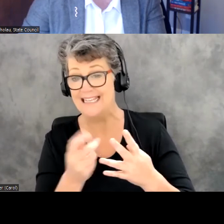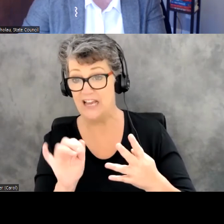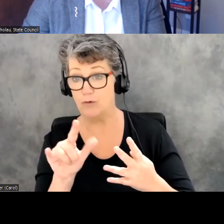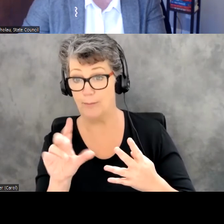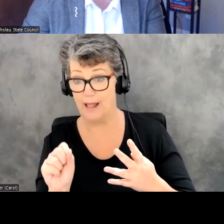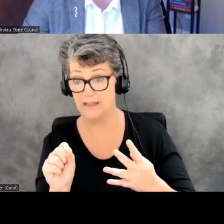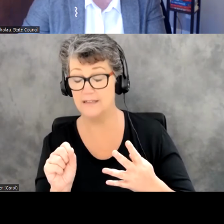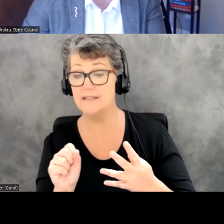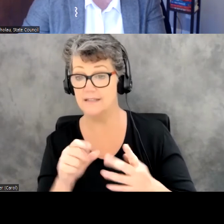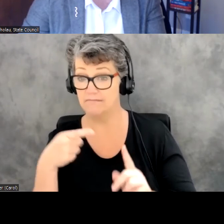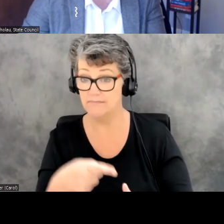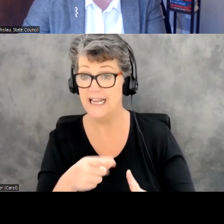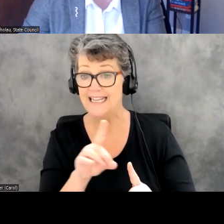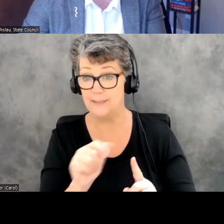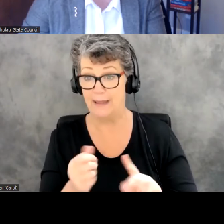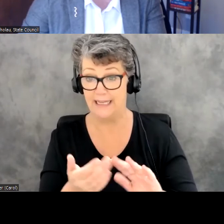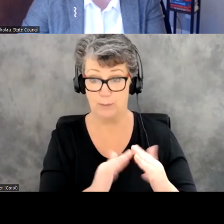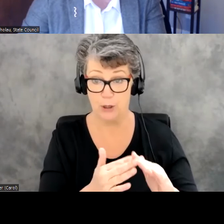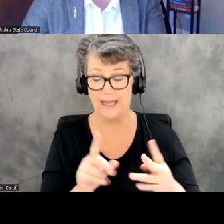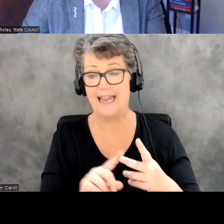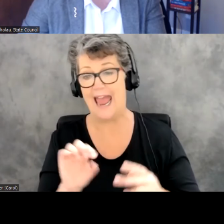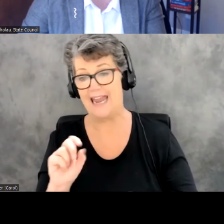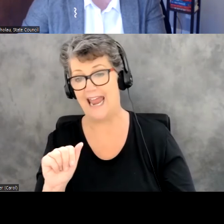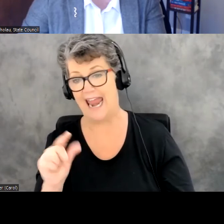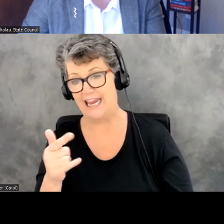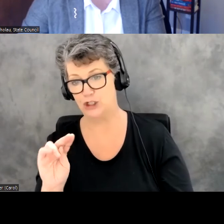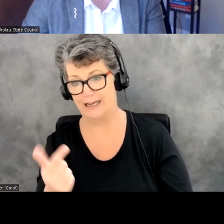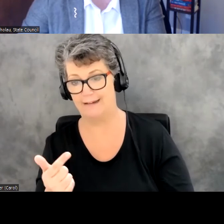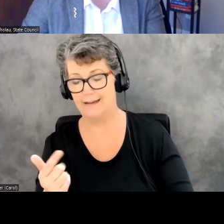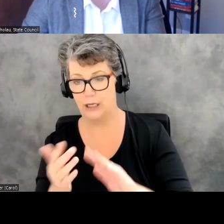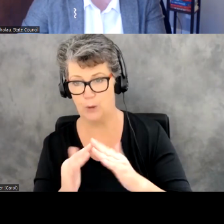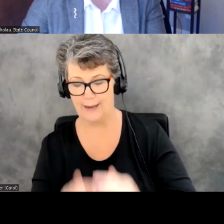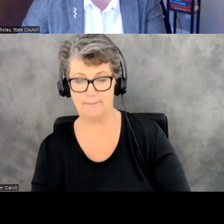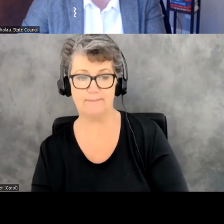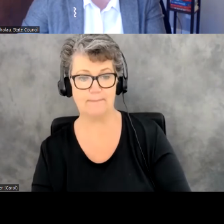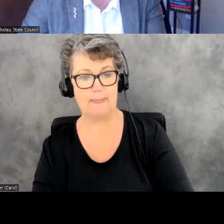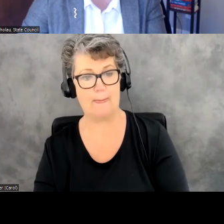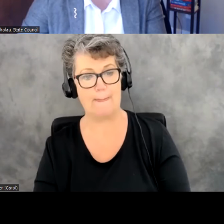both the disabilities community and the aging community. Next slide.